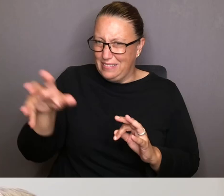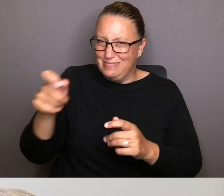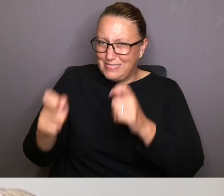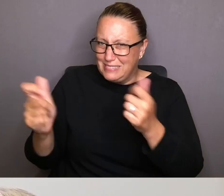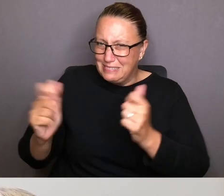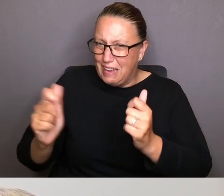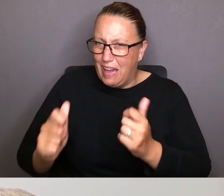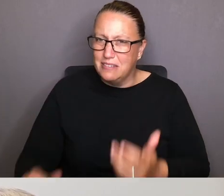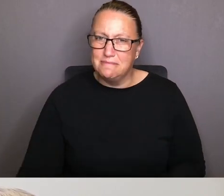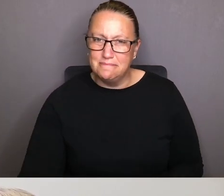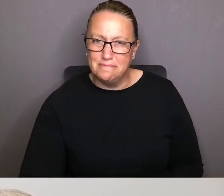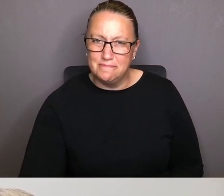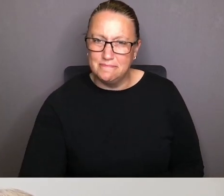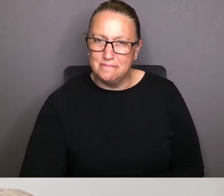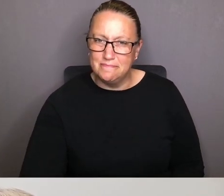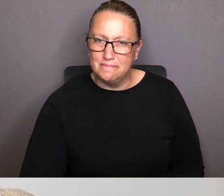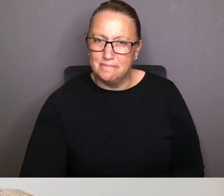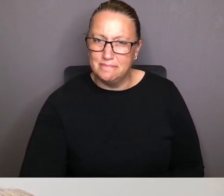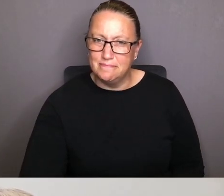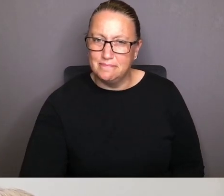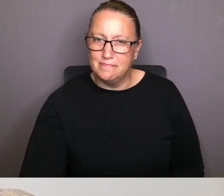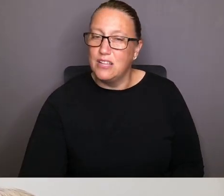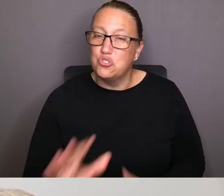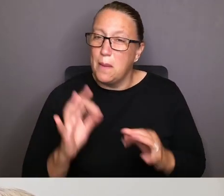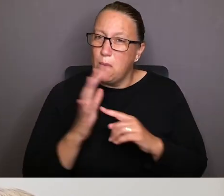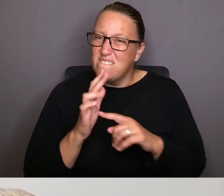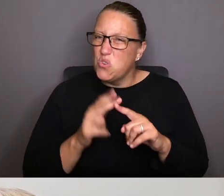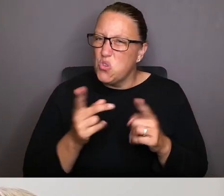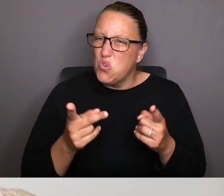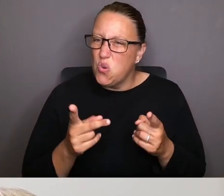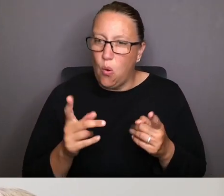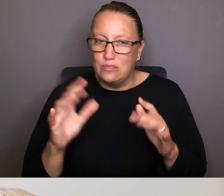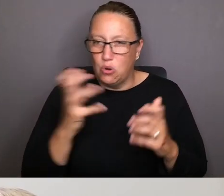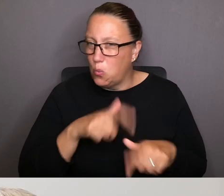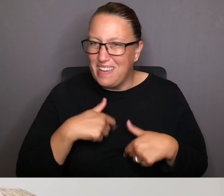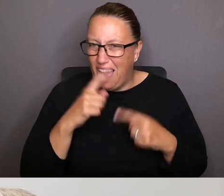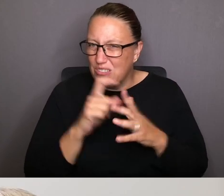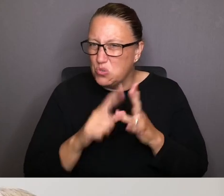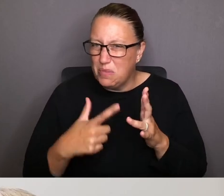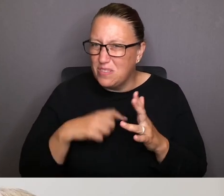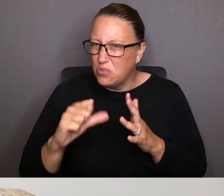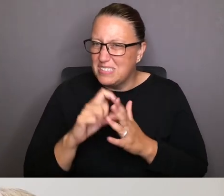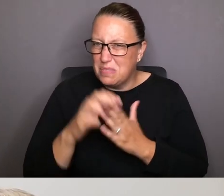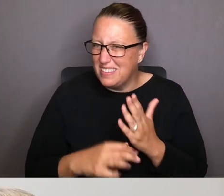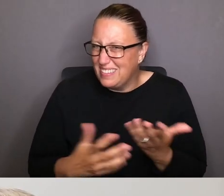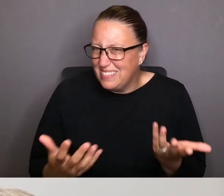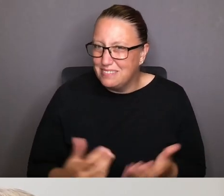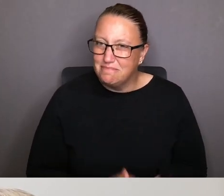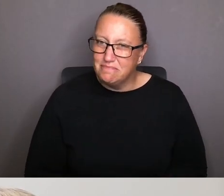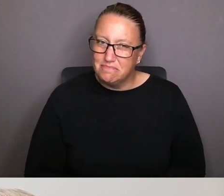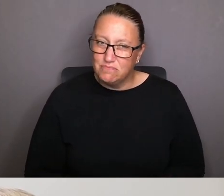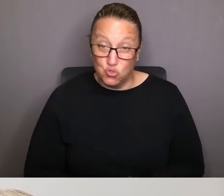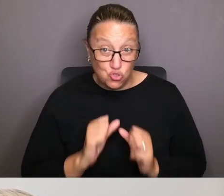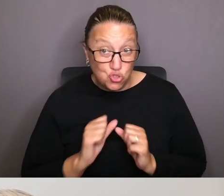gone, and I was really shocked with some of the responses of, some medical professionals